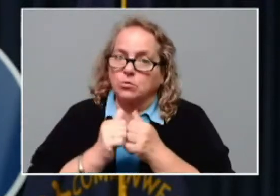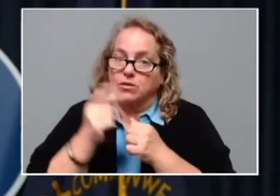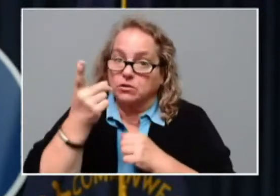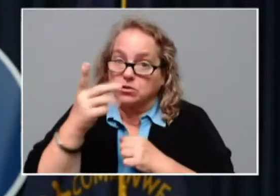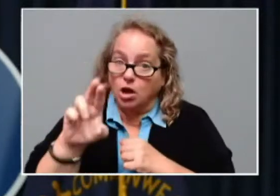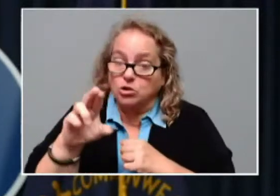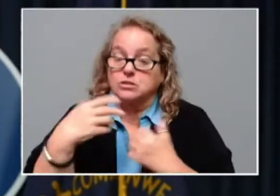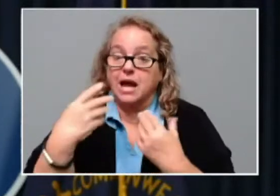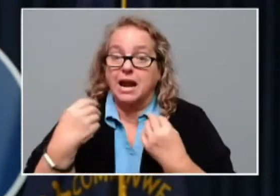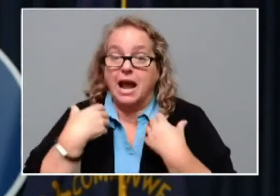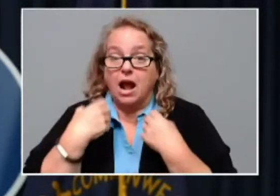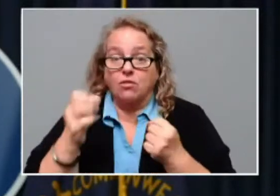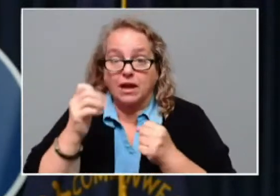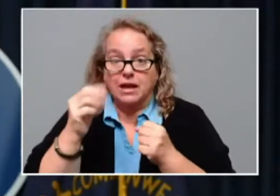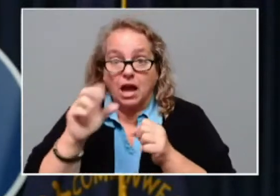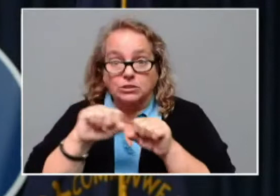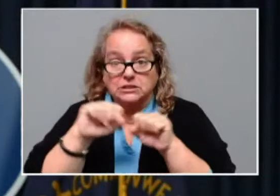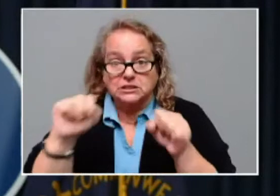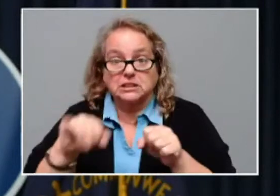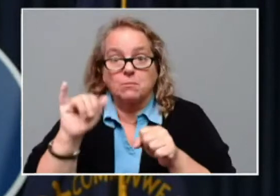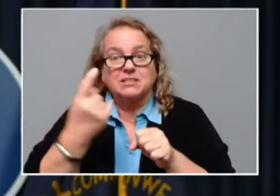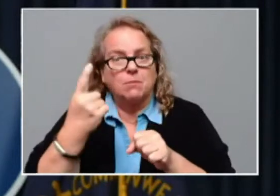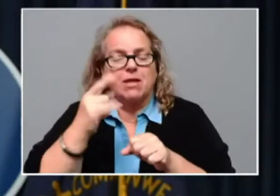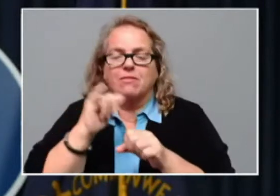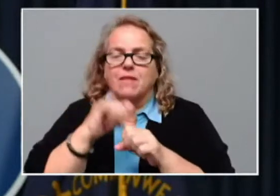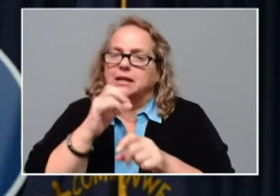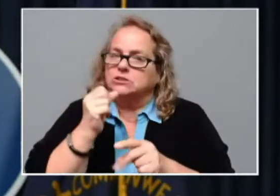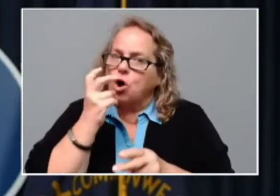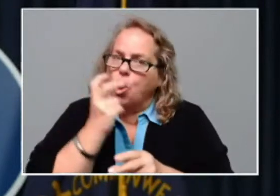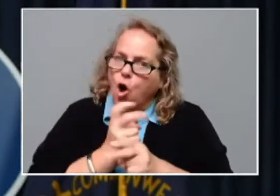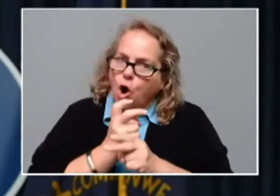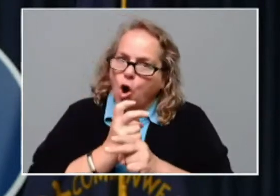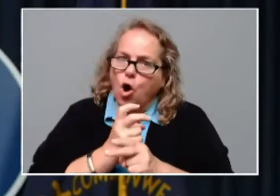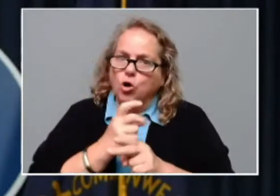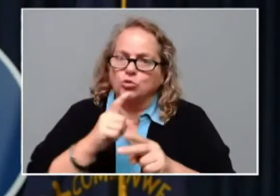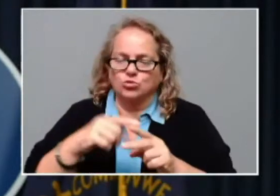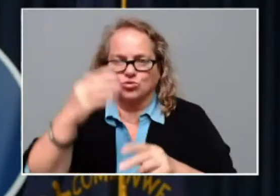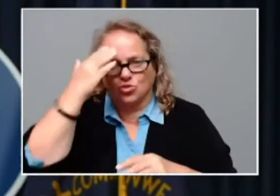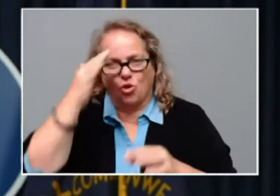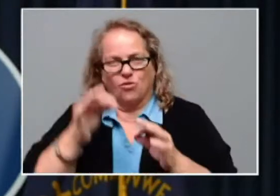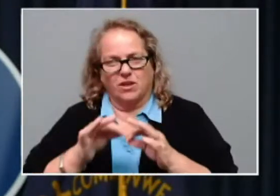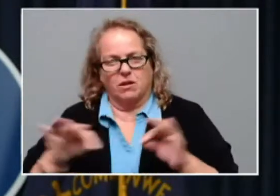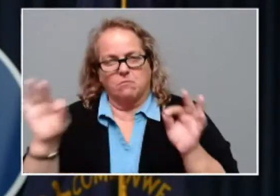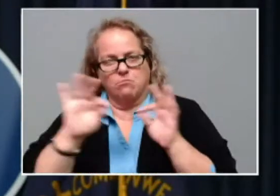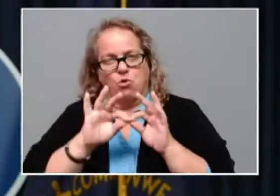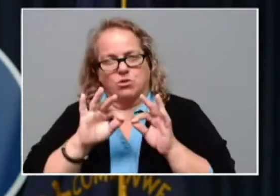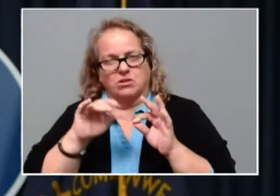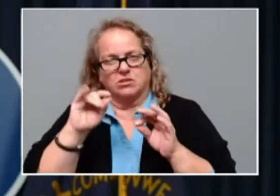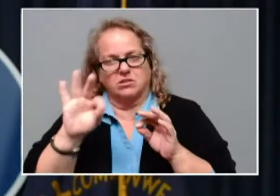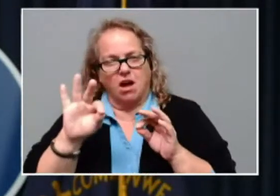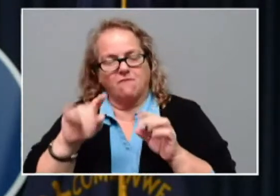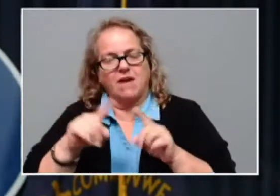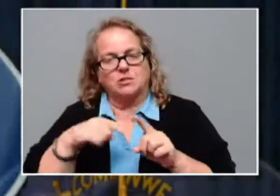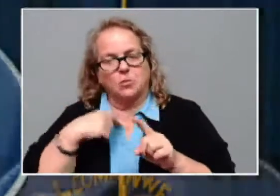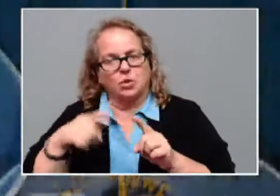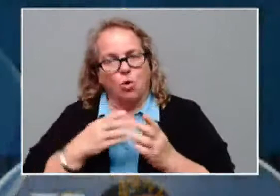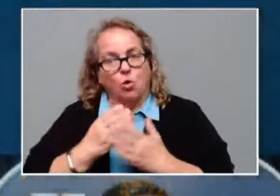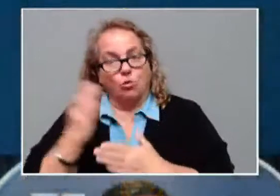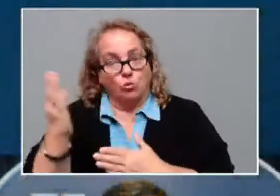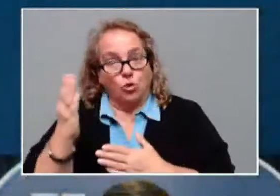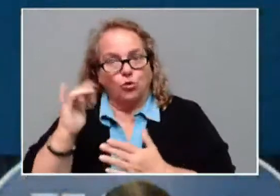something that is hard to quantify the importance of as we are going through a pandemic. There is no